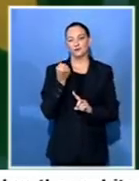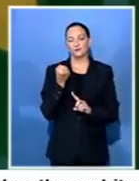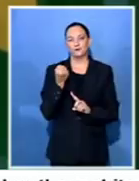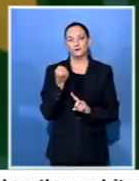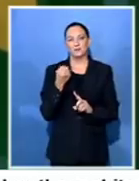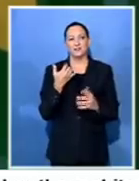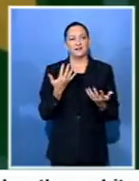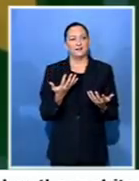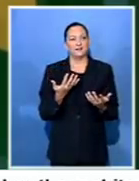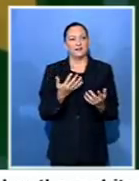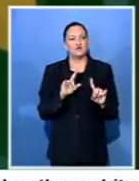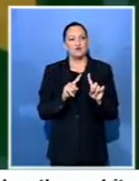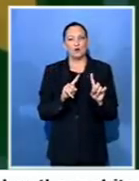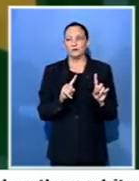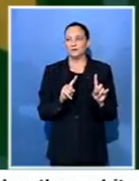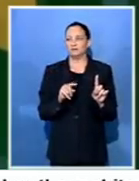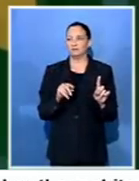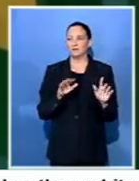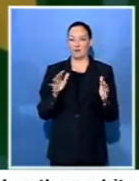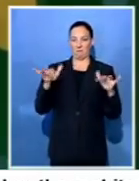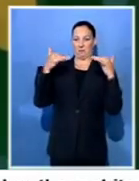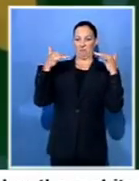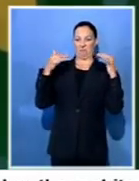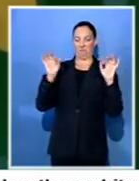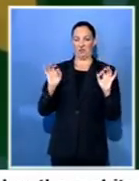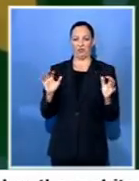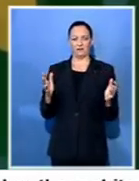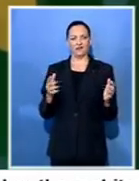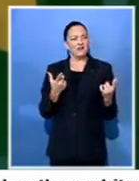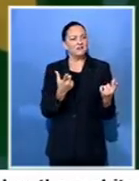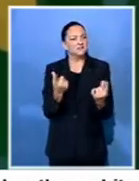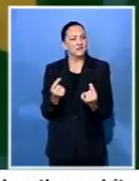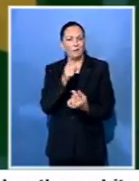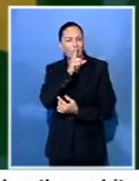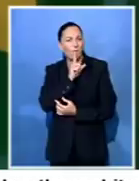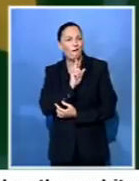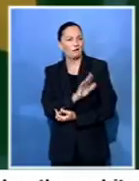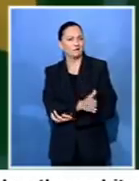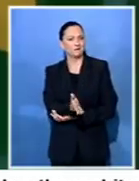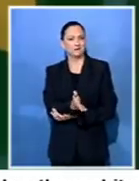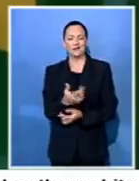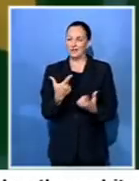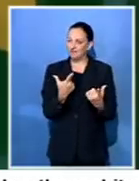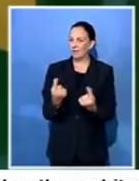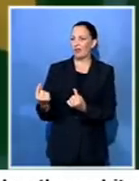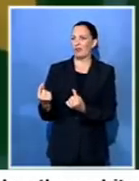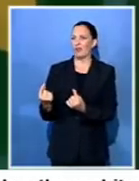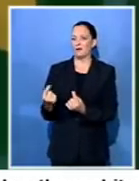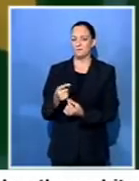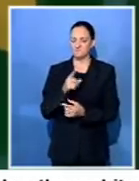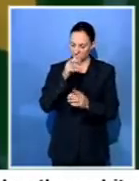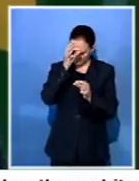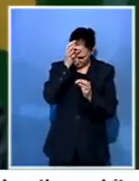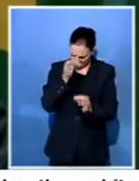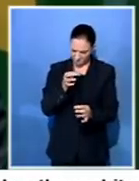and without spectacle. He did it quietly methodically and